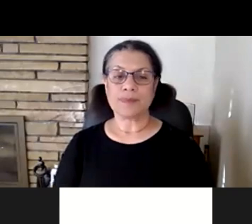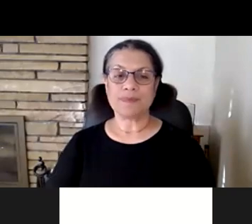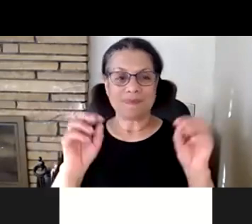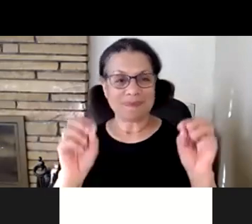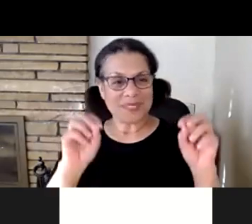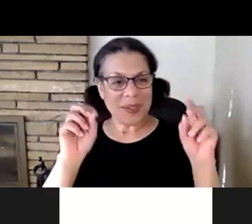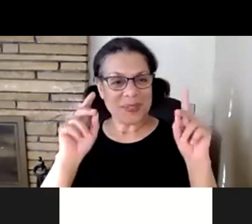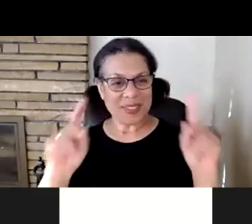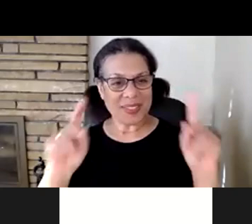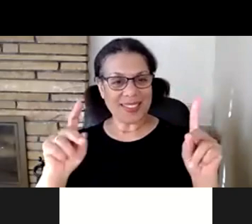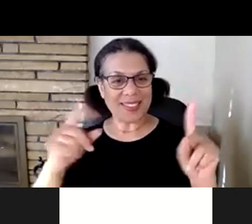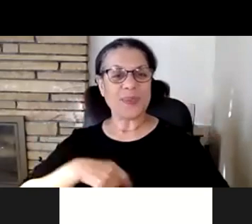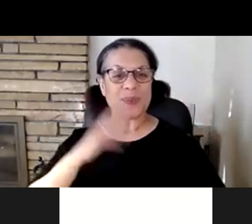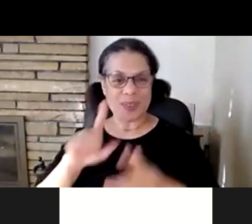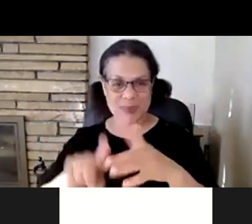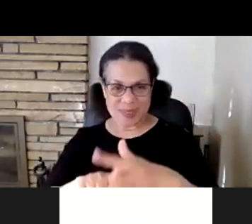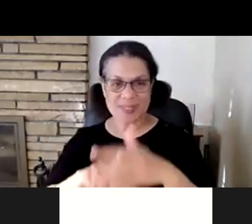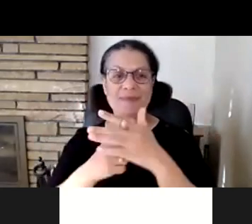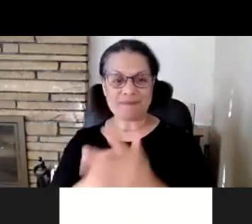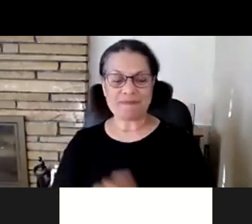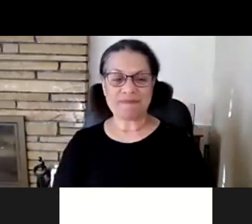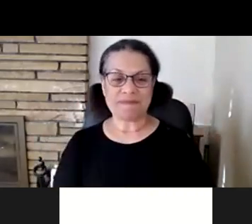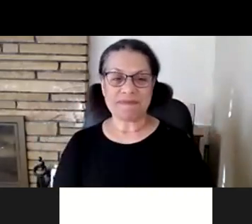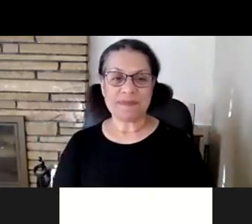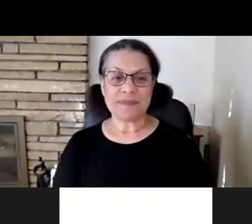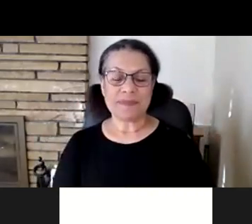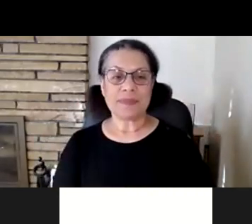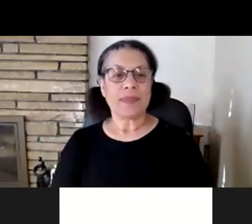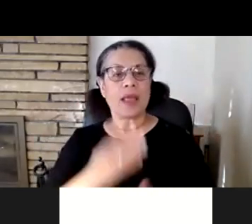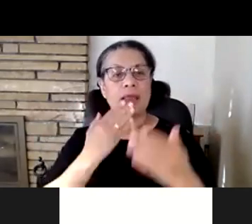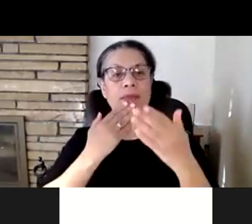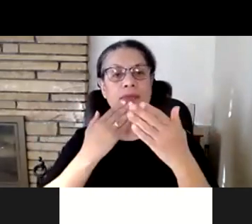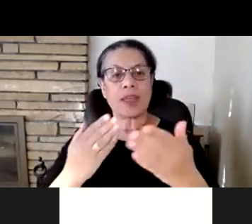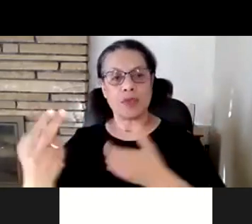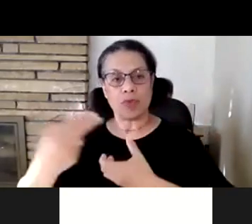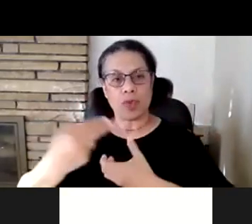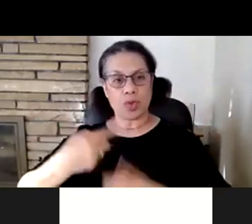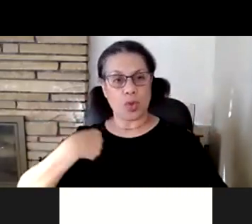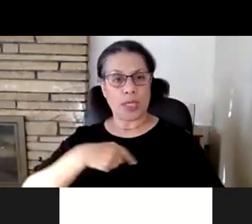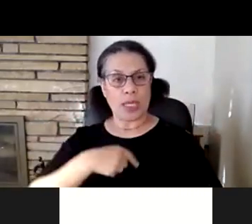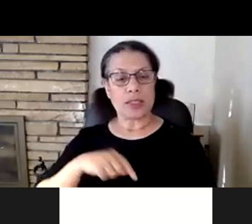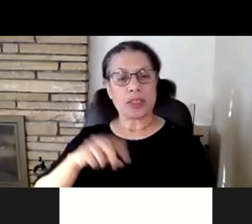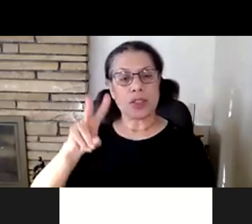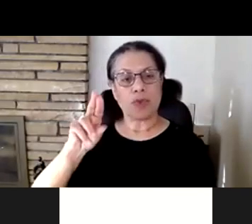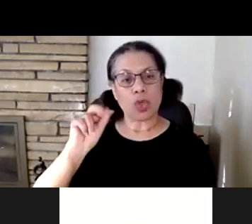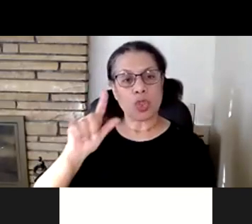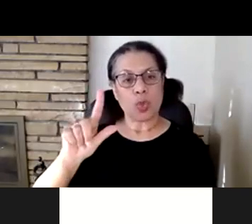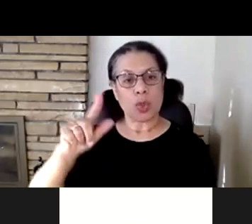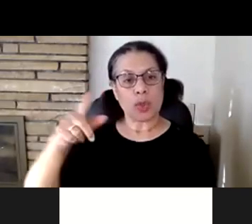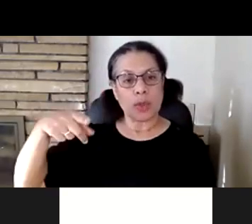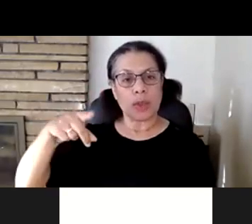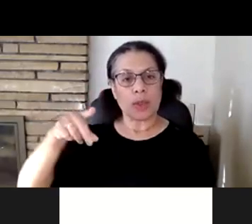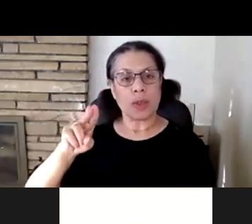Okay, I think we're going to get started. I want to thank you all for joining us tonight at our virtual public meeting on our